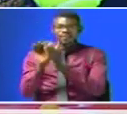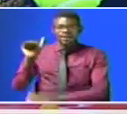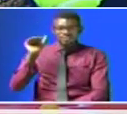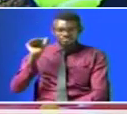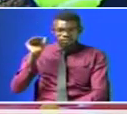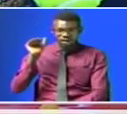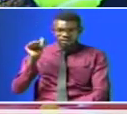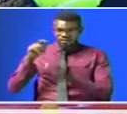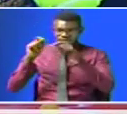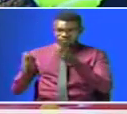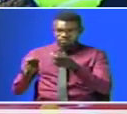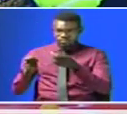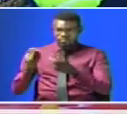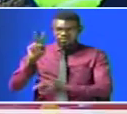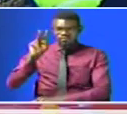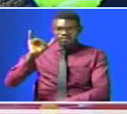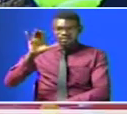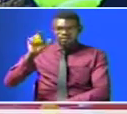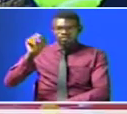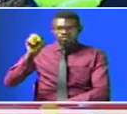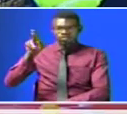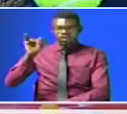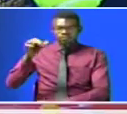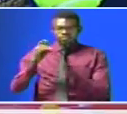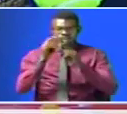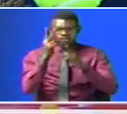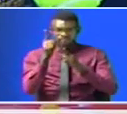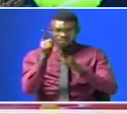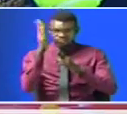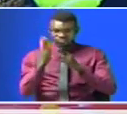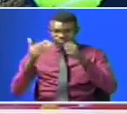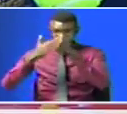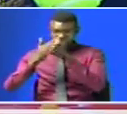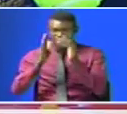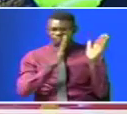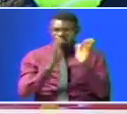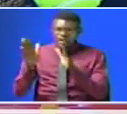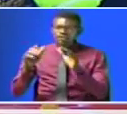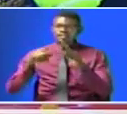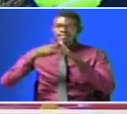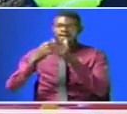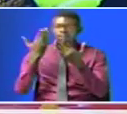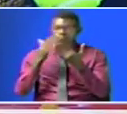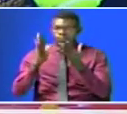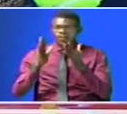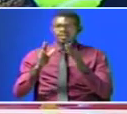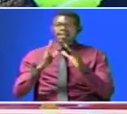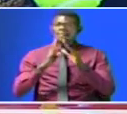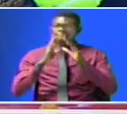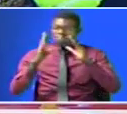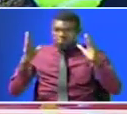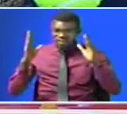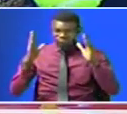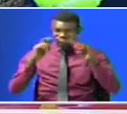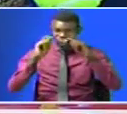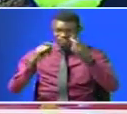the return leg of the Victoria Cup on 21st September. Preparations have already begun with a much bigger squad expected as from next